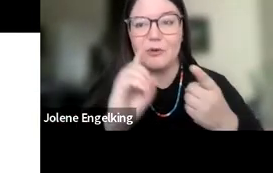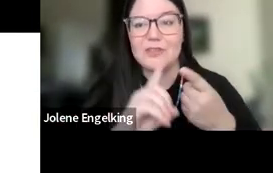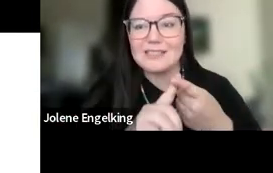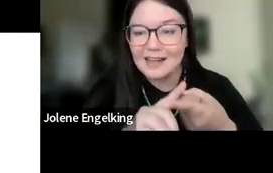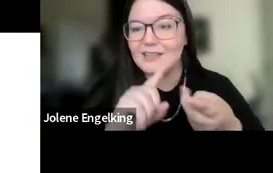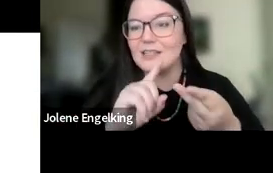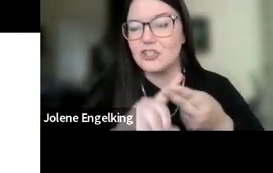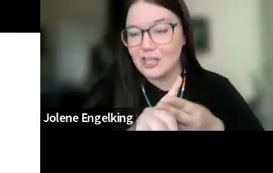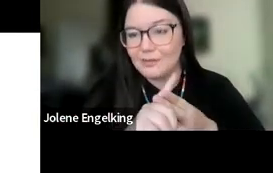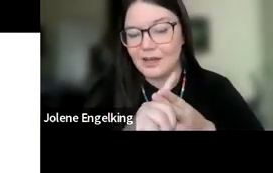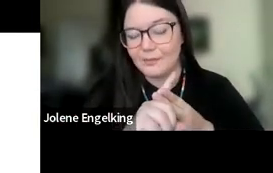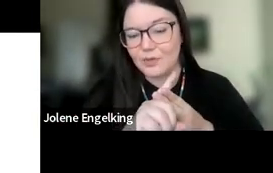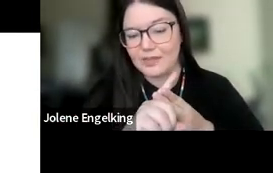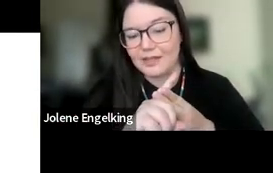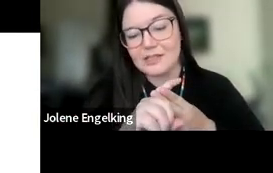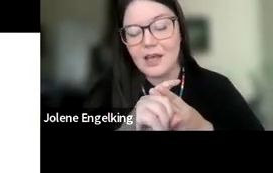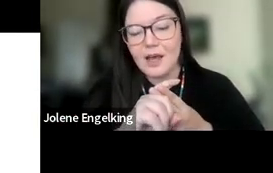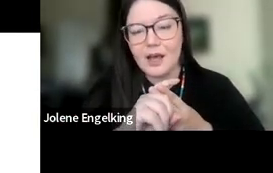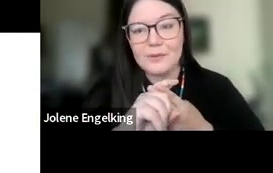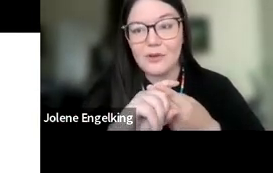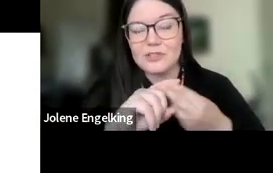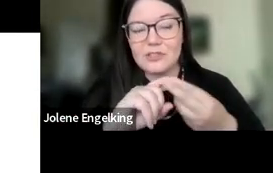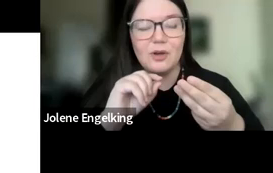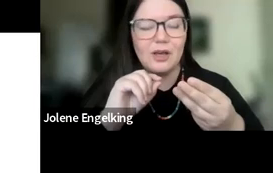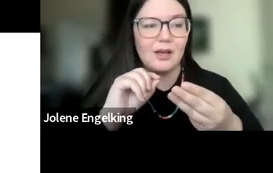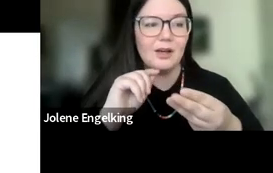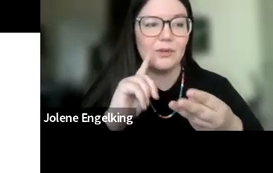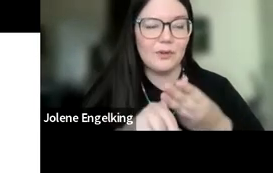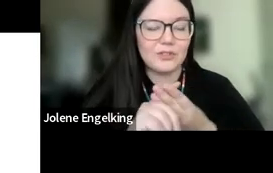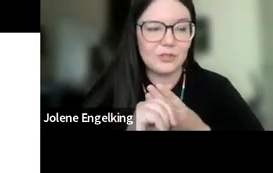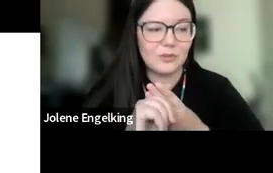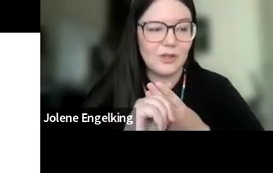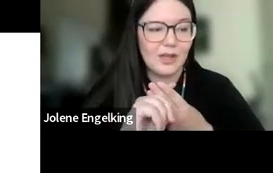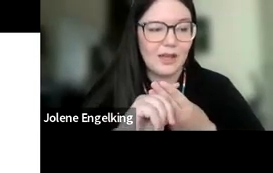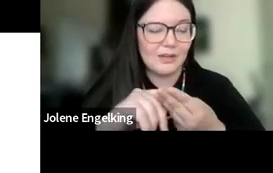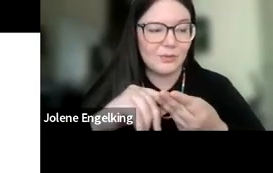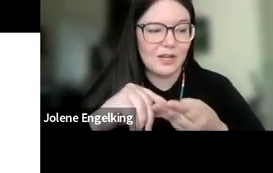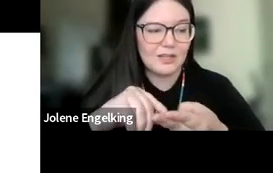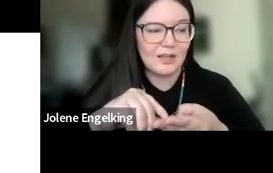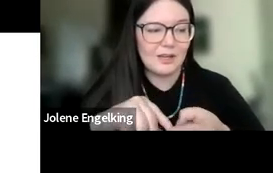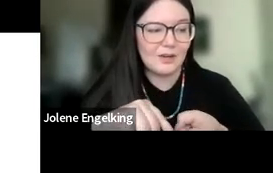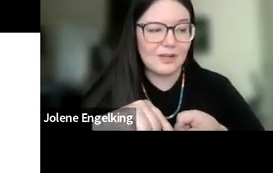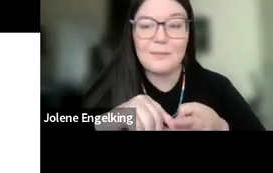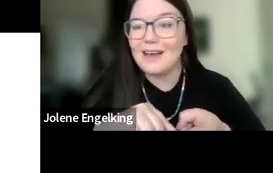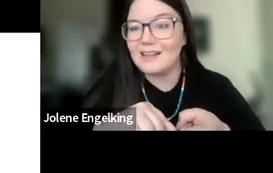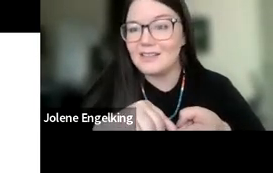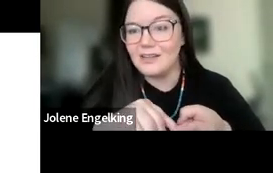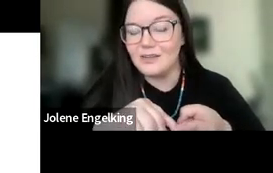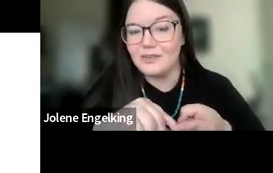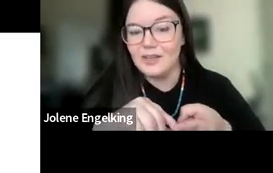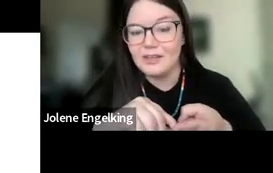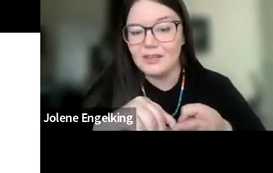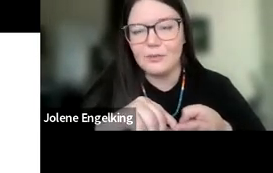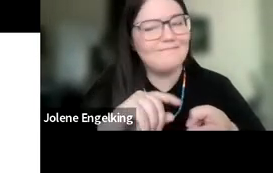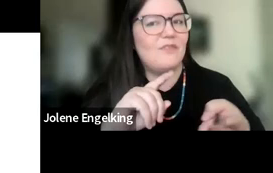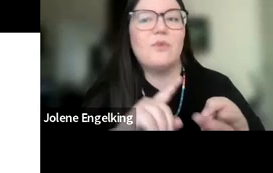so there's both this silence and shame that comes with things, but also with folks who, I mean, if we're talking about impact